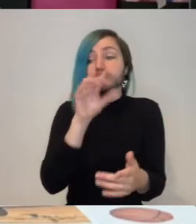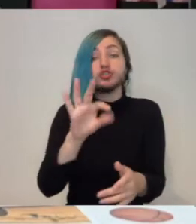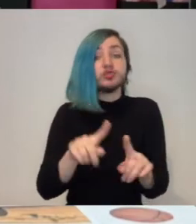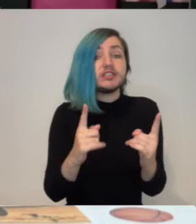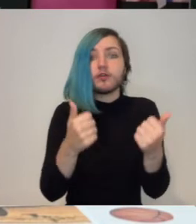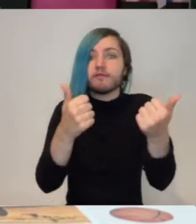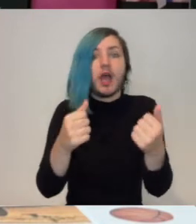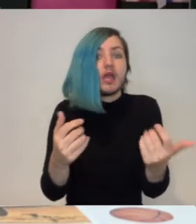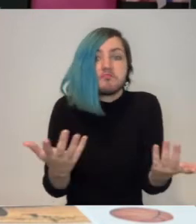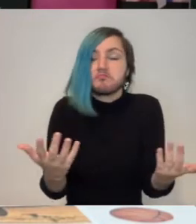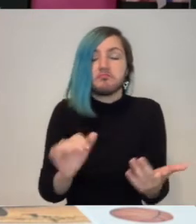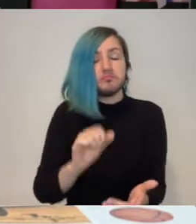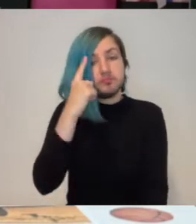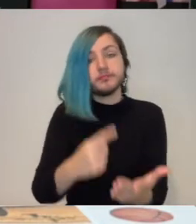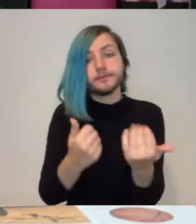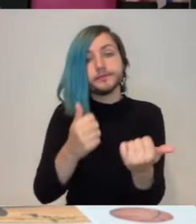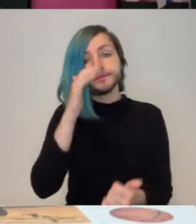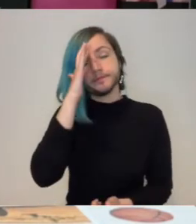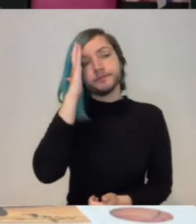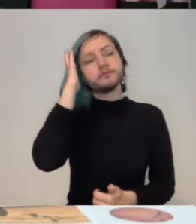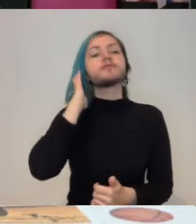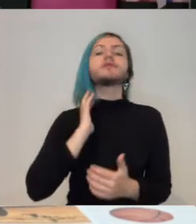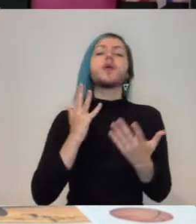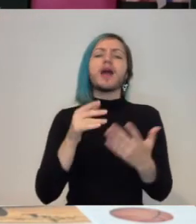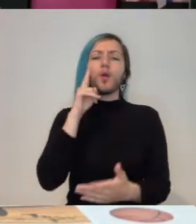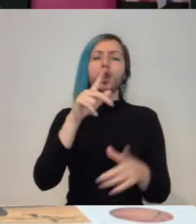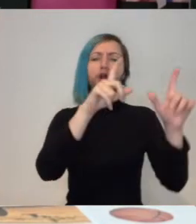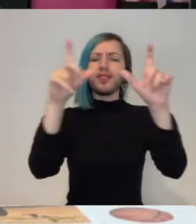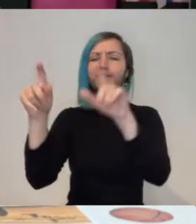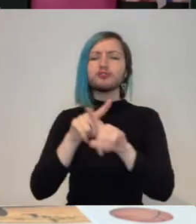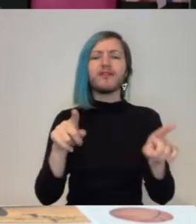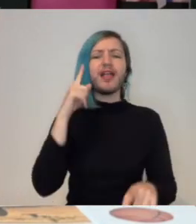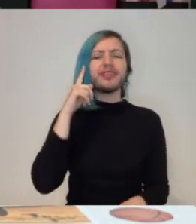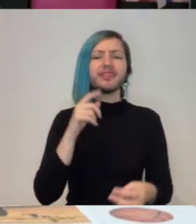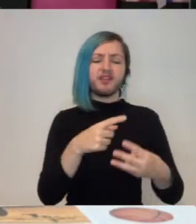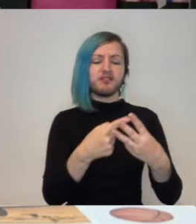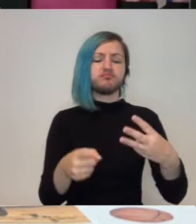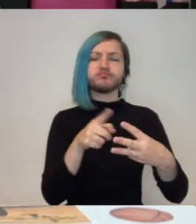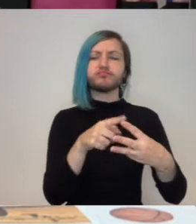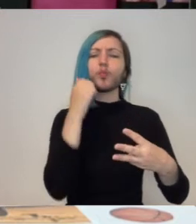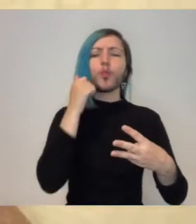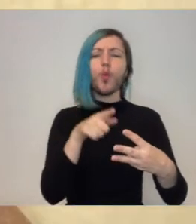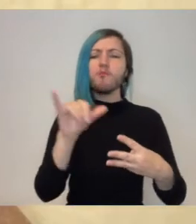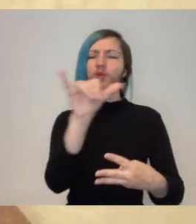ones, that's totally fine too. So now I'm going to look at the images I've got in front of me and think about which one makes me feel